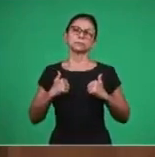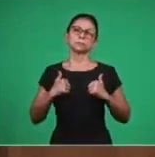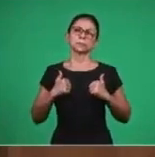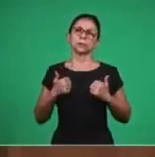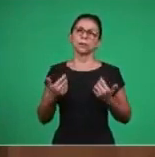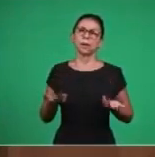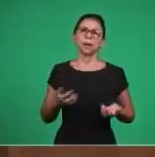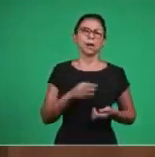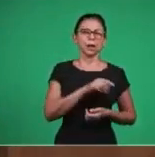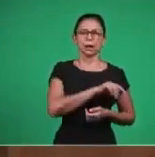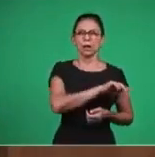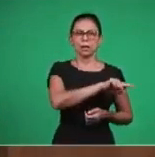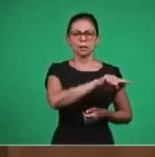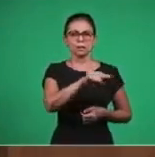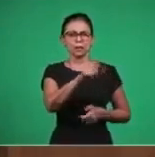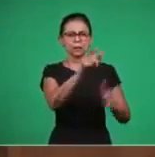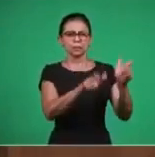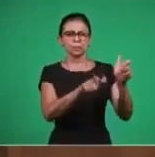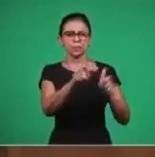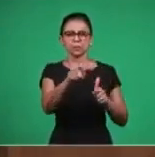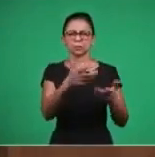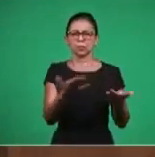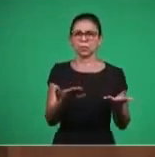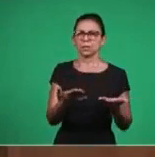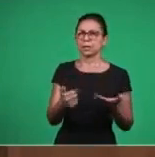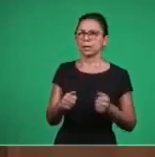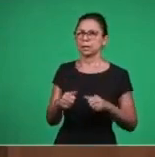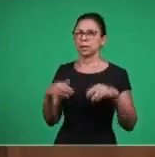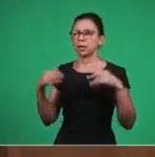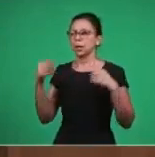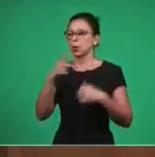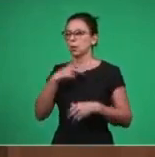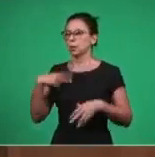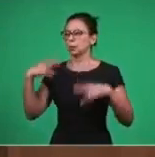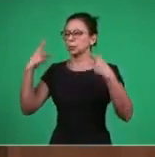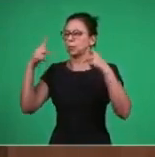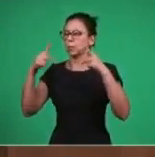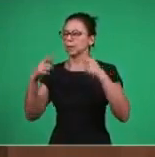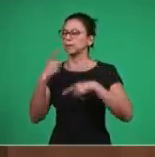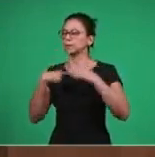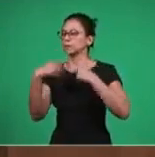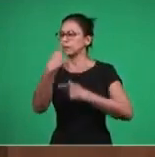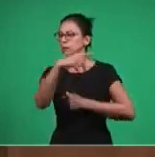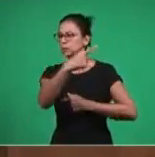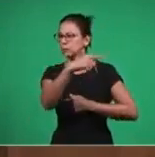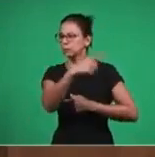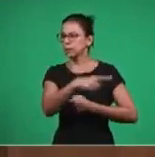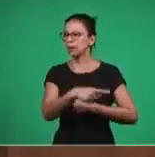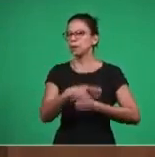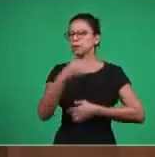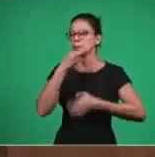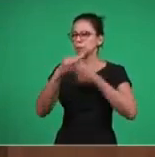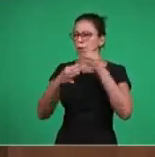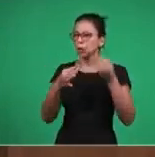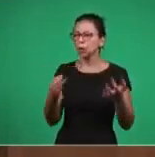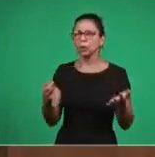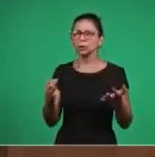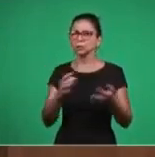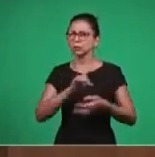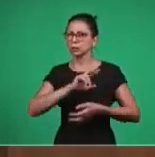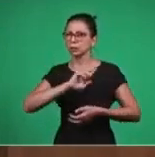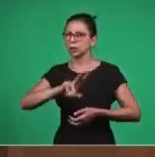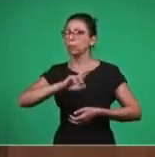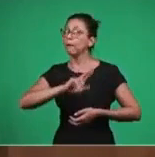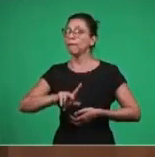wants to feel comfortable. They want the pastor to act like what they think, that the pastor may preach what